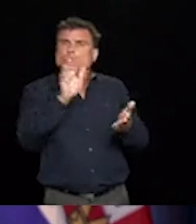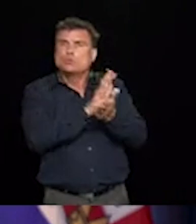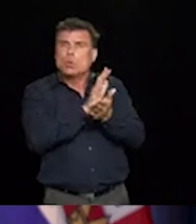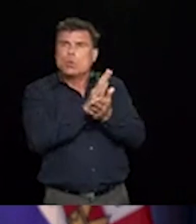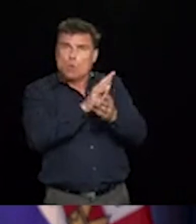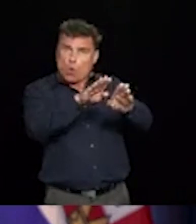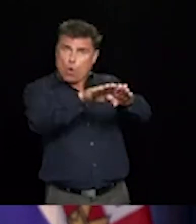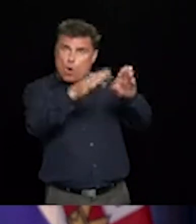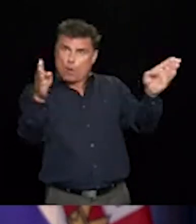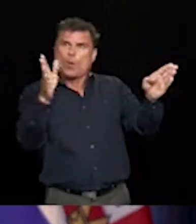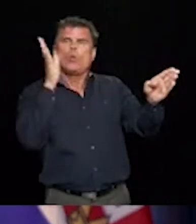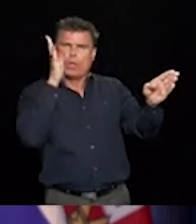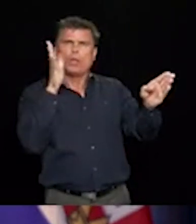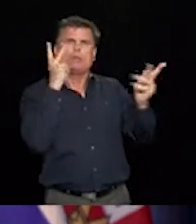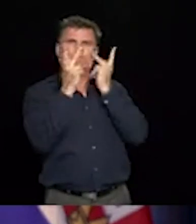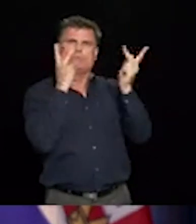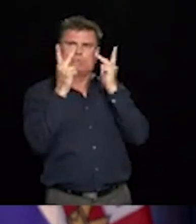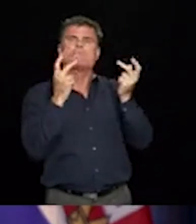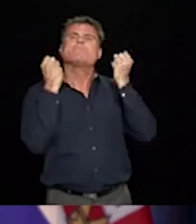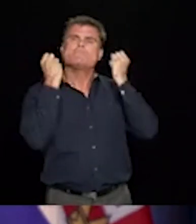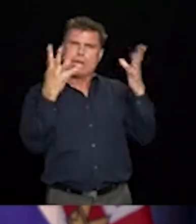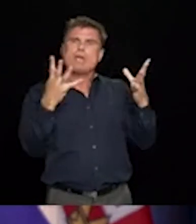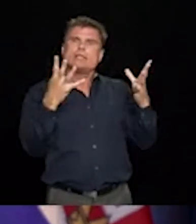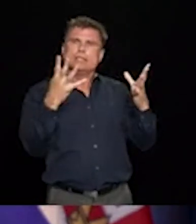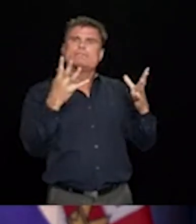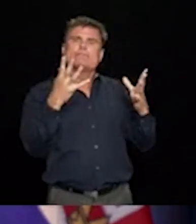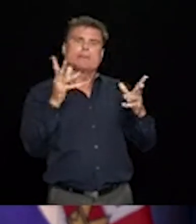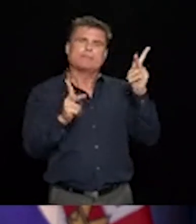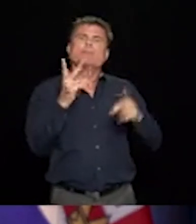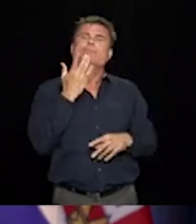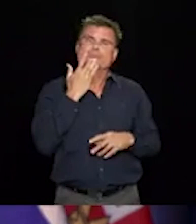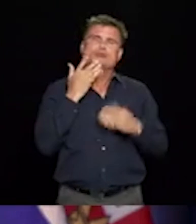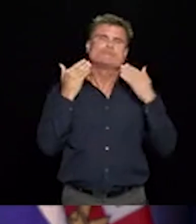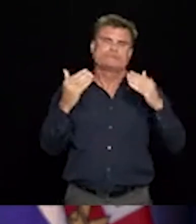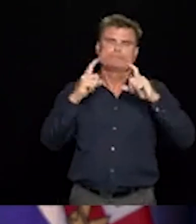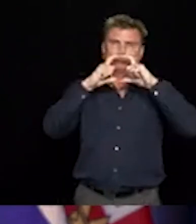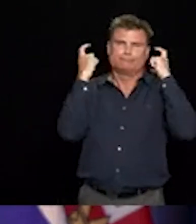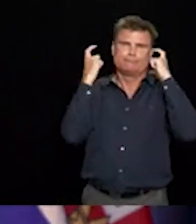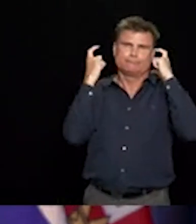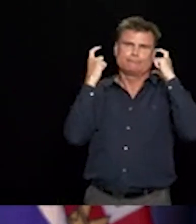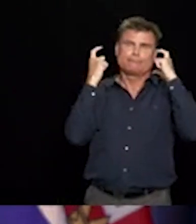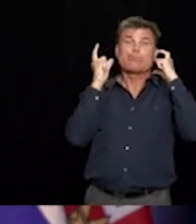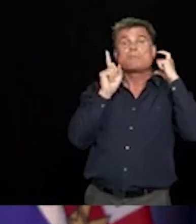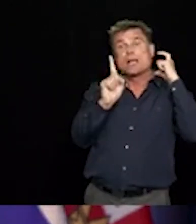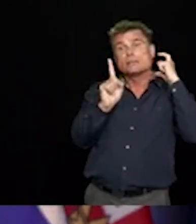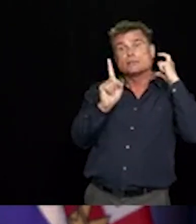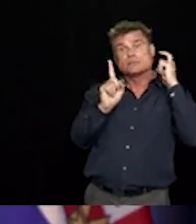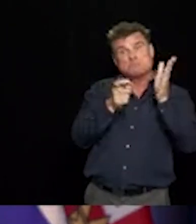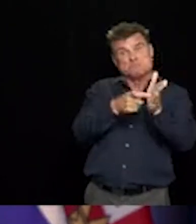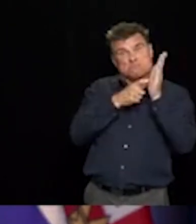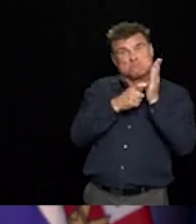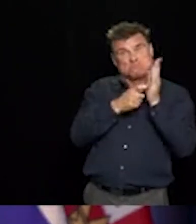settings. But you know, we've heard very clearly from our top scientists that wearing a mask for every single minute of the day in every part of a